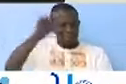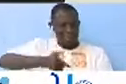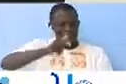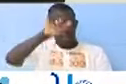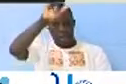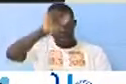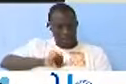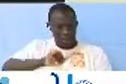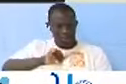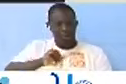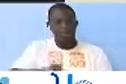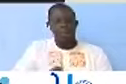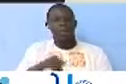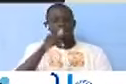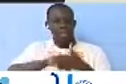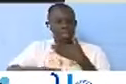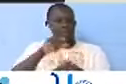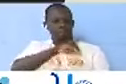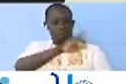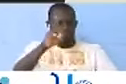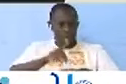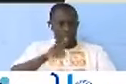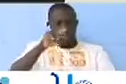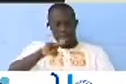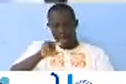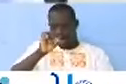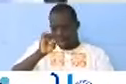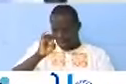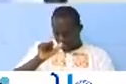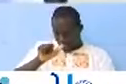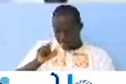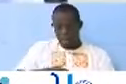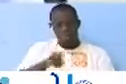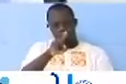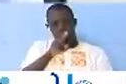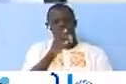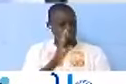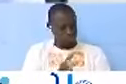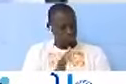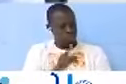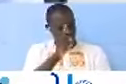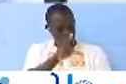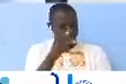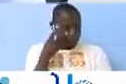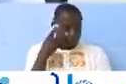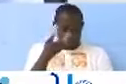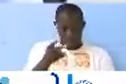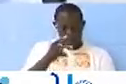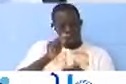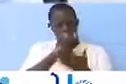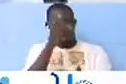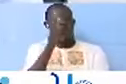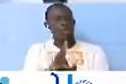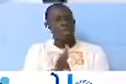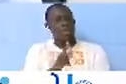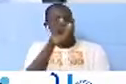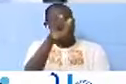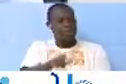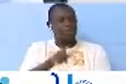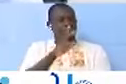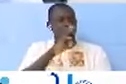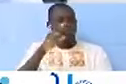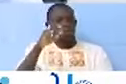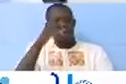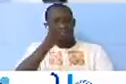definitely witnessed human rights violations, is that correct? But hanin kabi o nyaonya sanji tang anin worawla kola wato men e do ko ke NIA